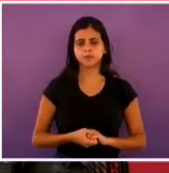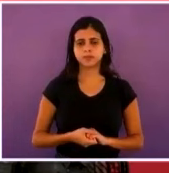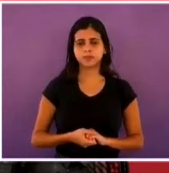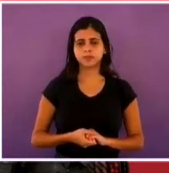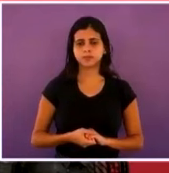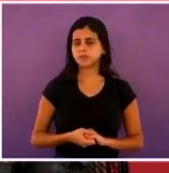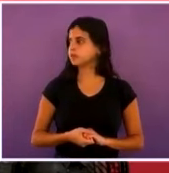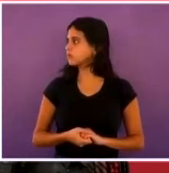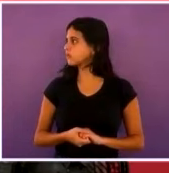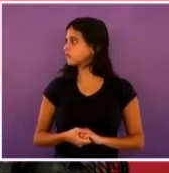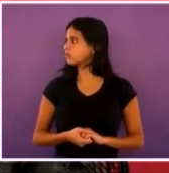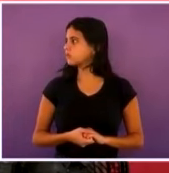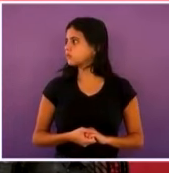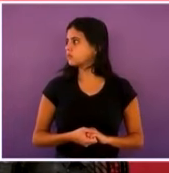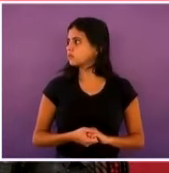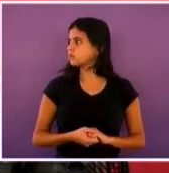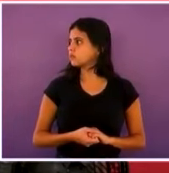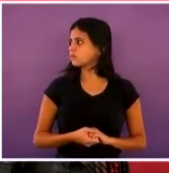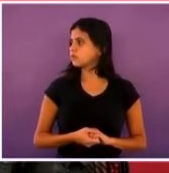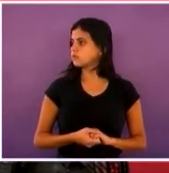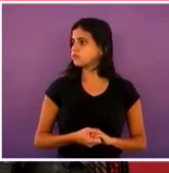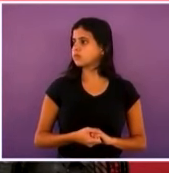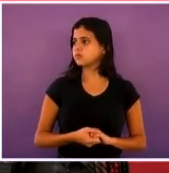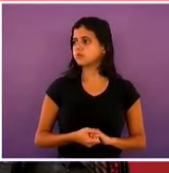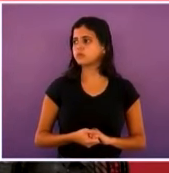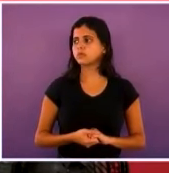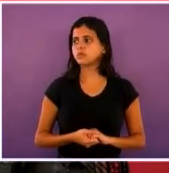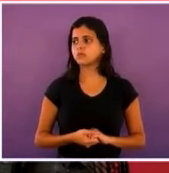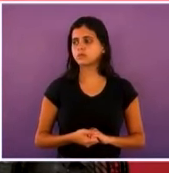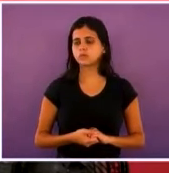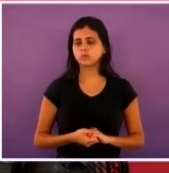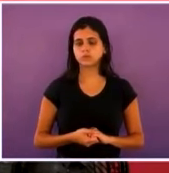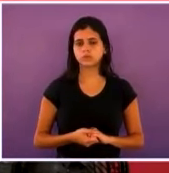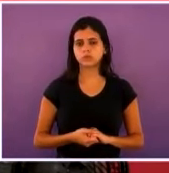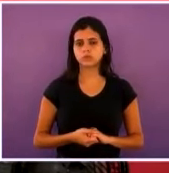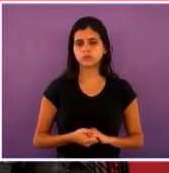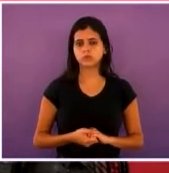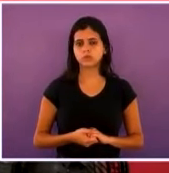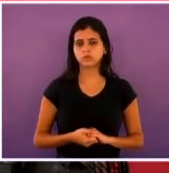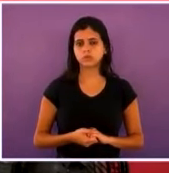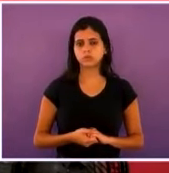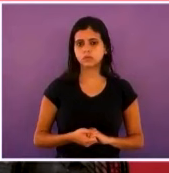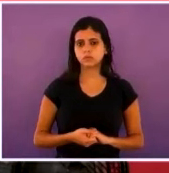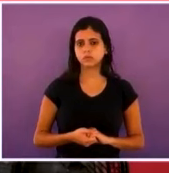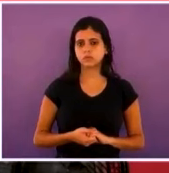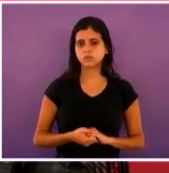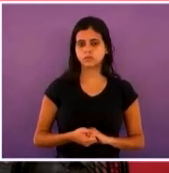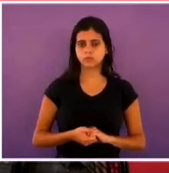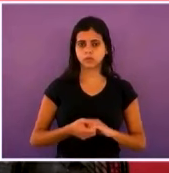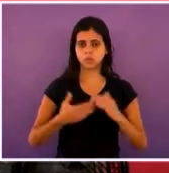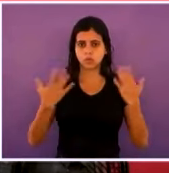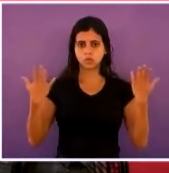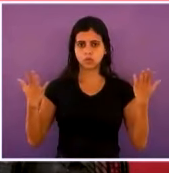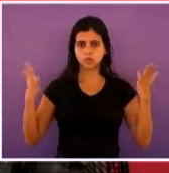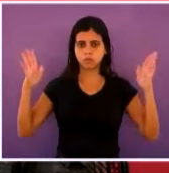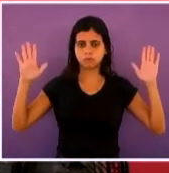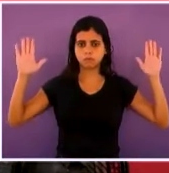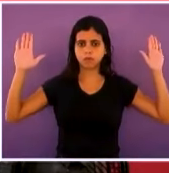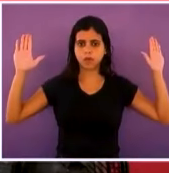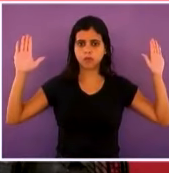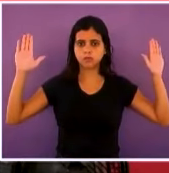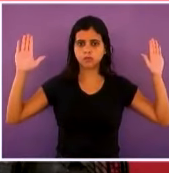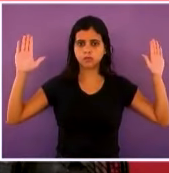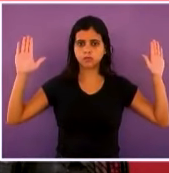Okay. Two stretched arms. Dois braços estendidos. Wanting the